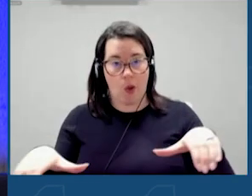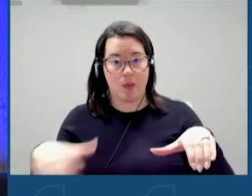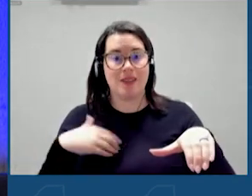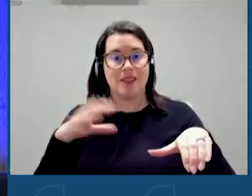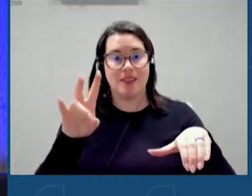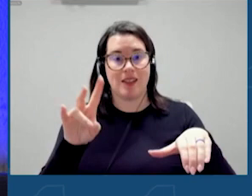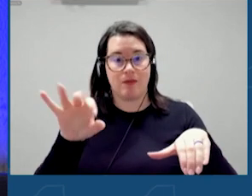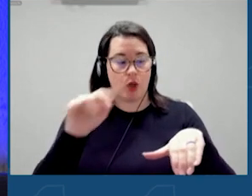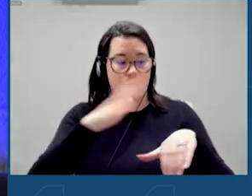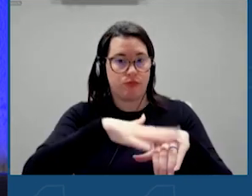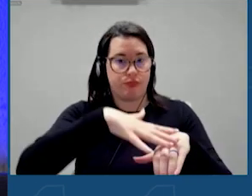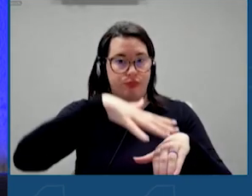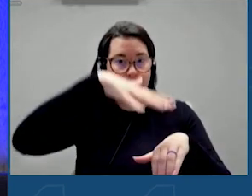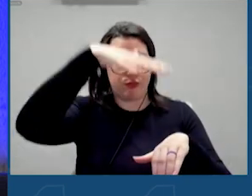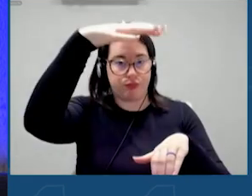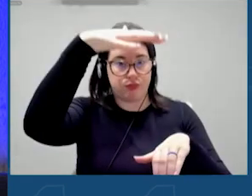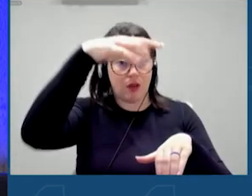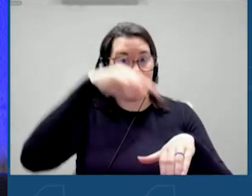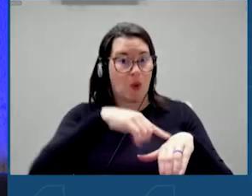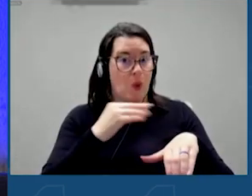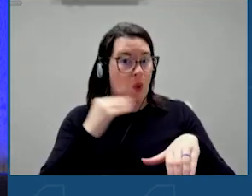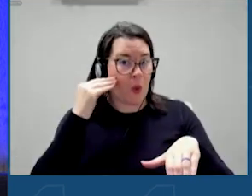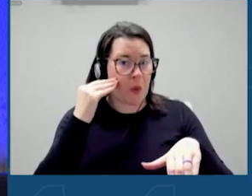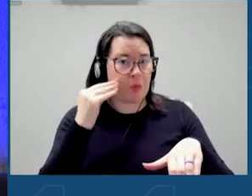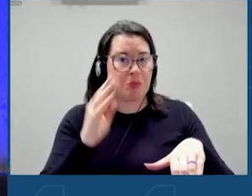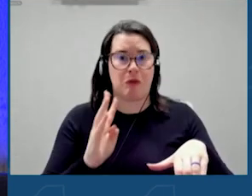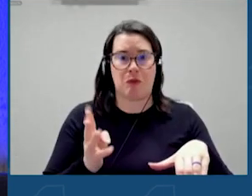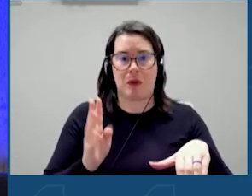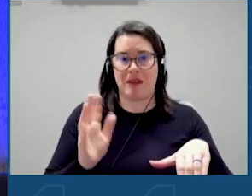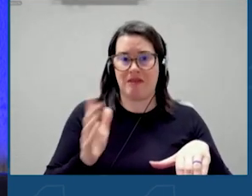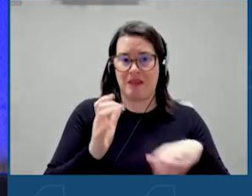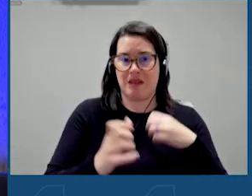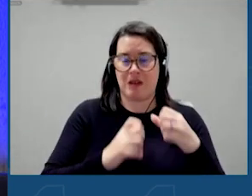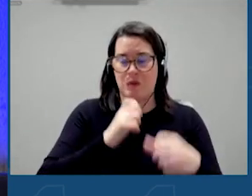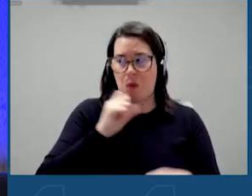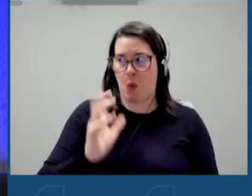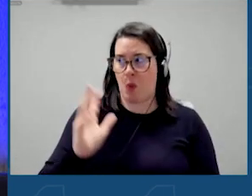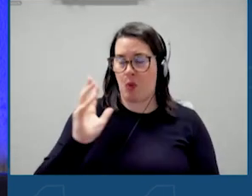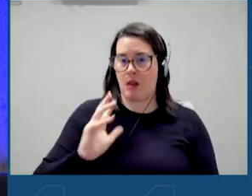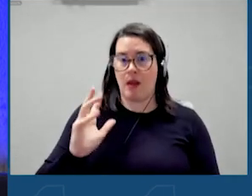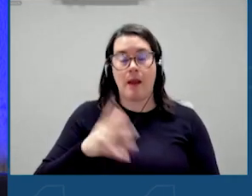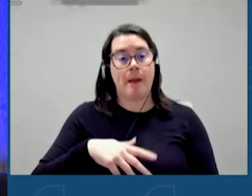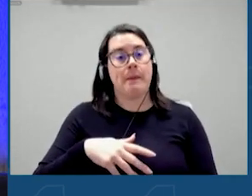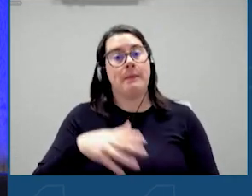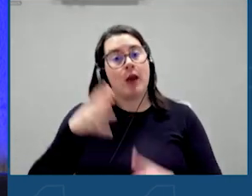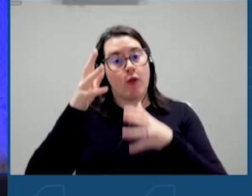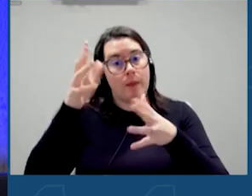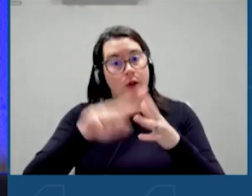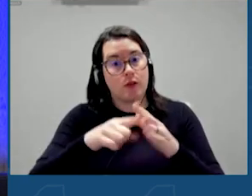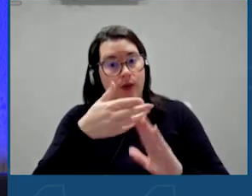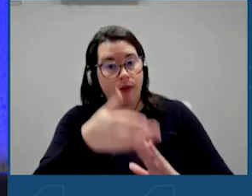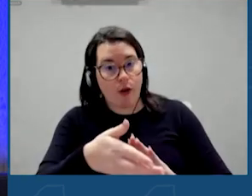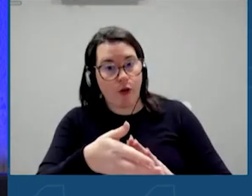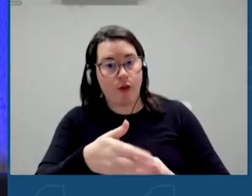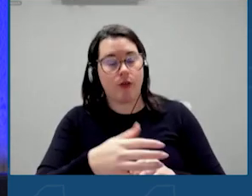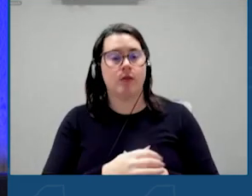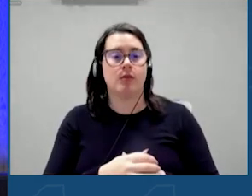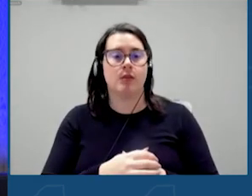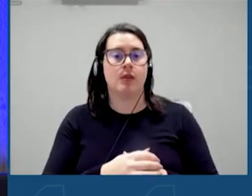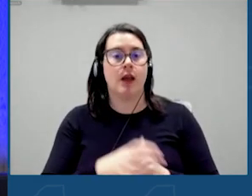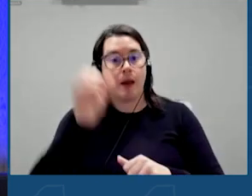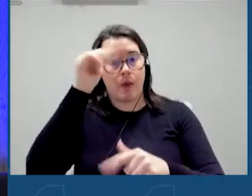probably 40, 50 years old. So grandparents started there. My brother was born, but then they were able to go to